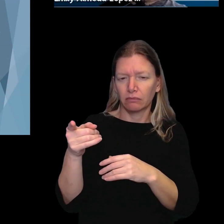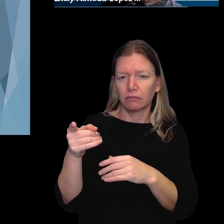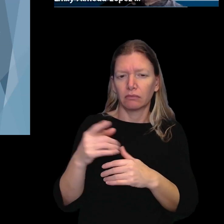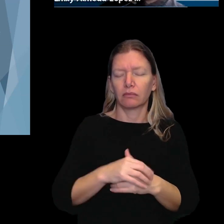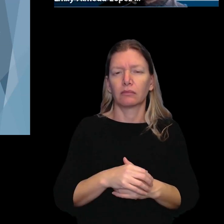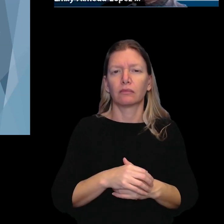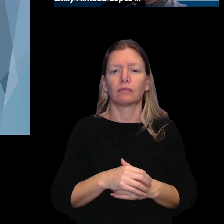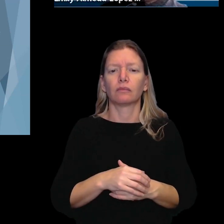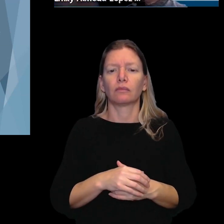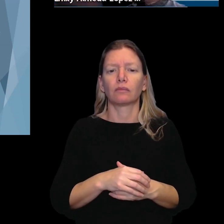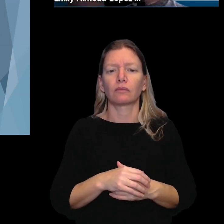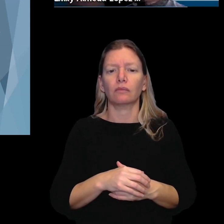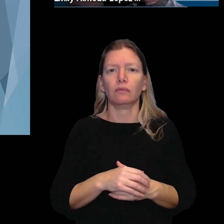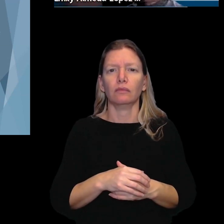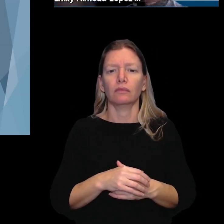on